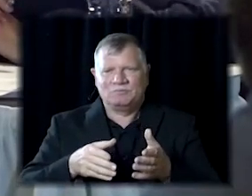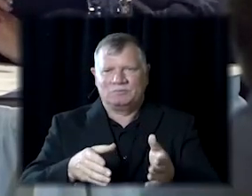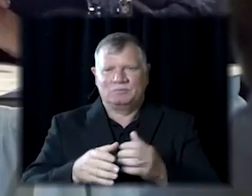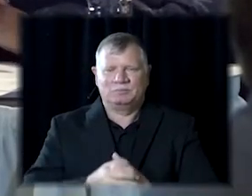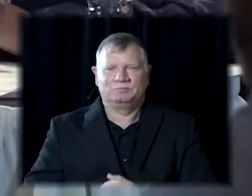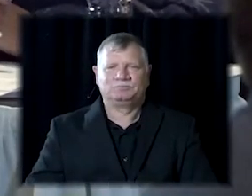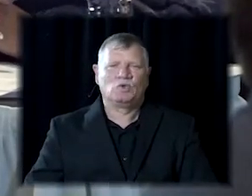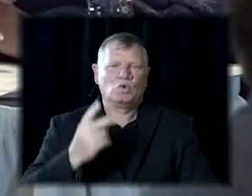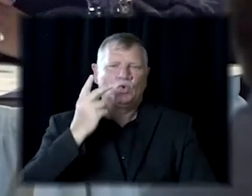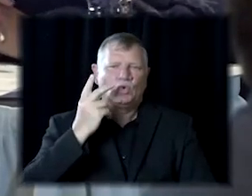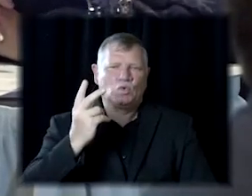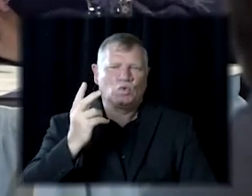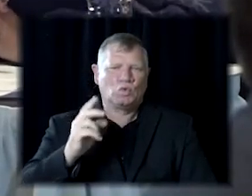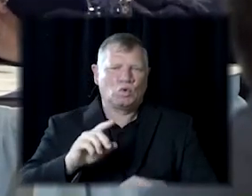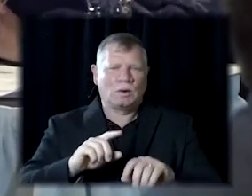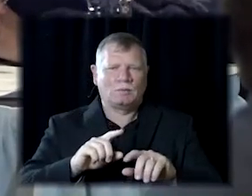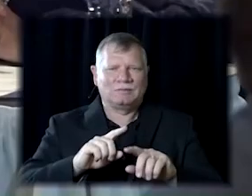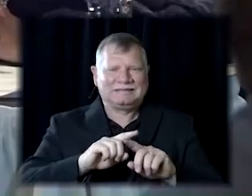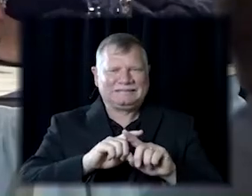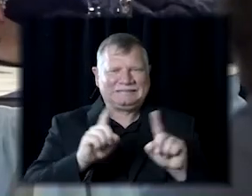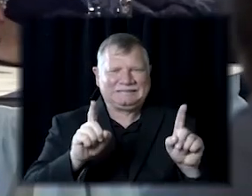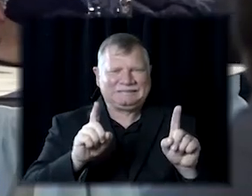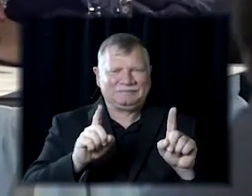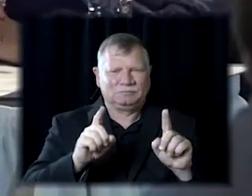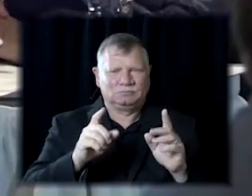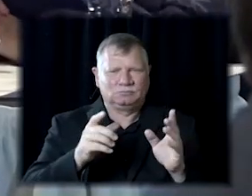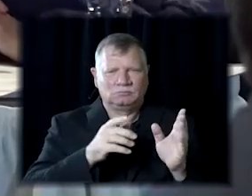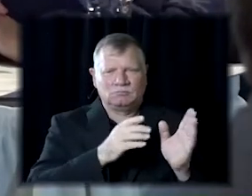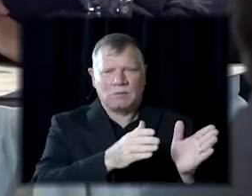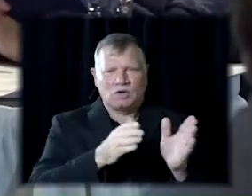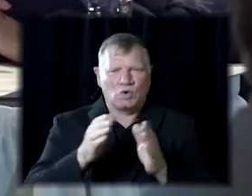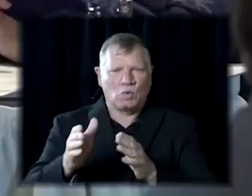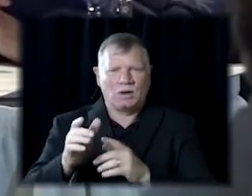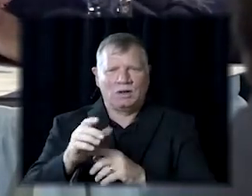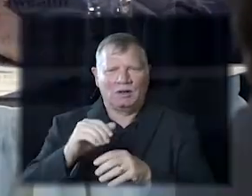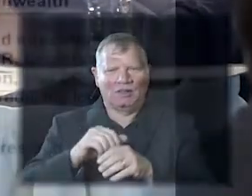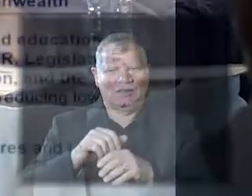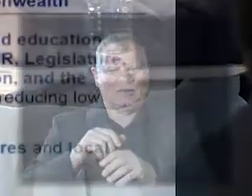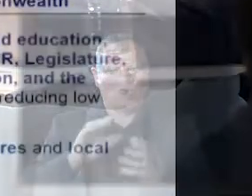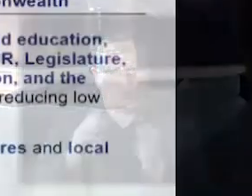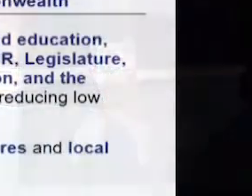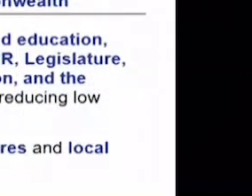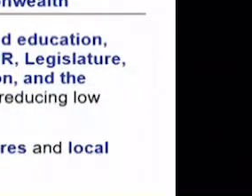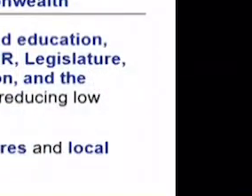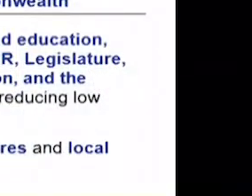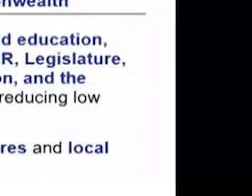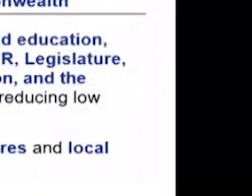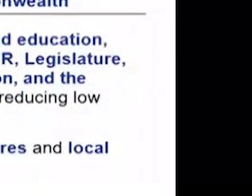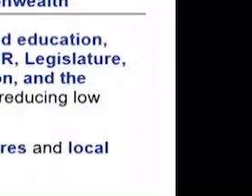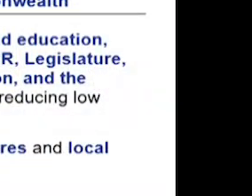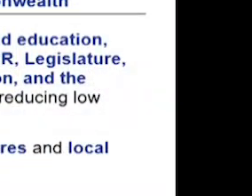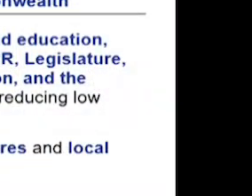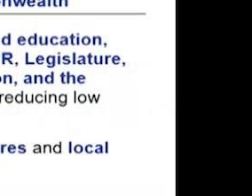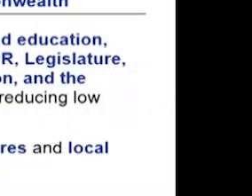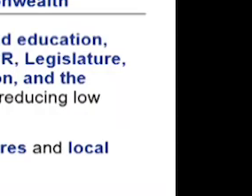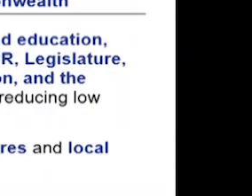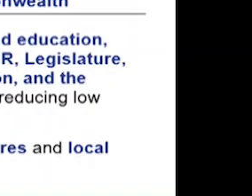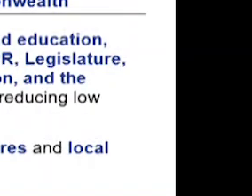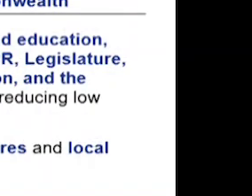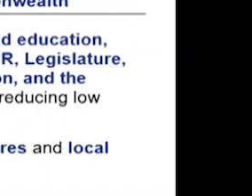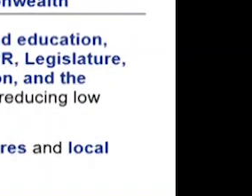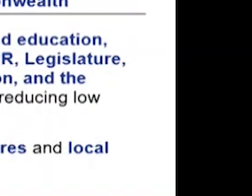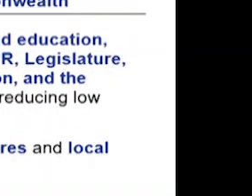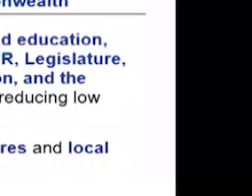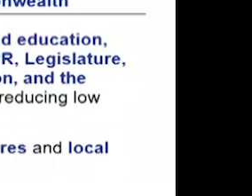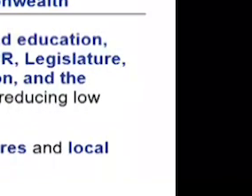of changes in the fiscal plan to October. First, there are changes for new data or information. This is